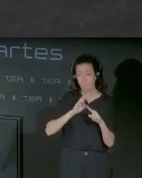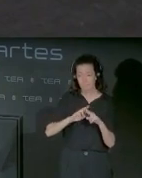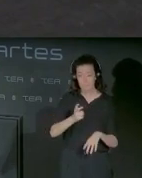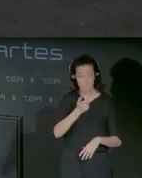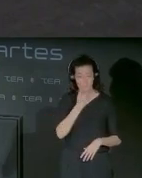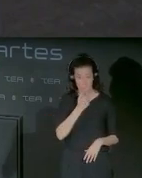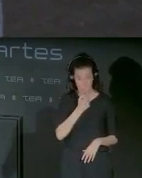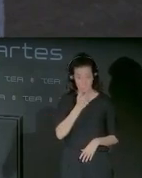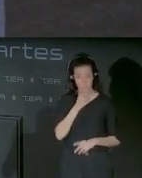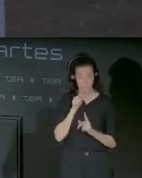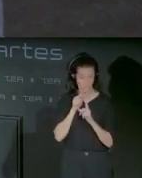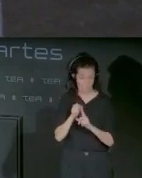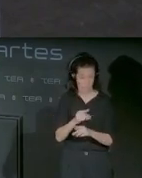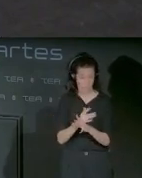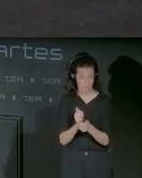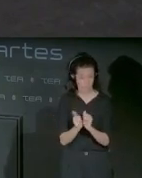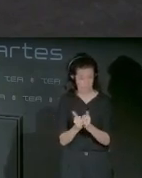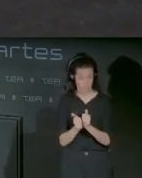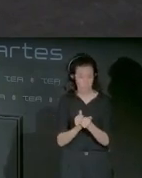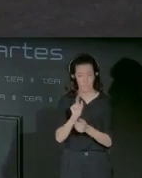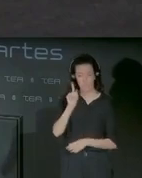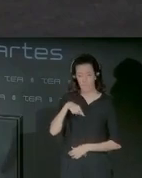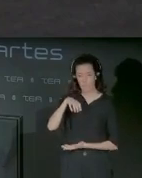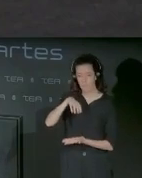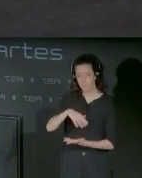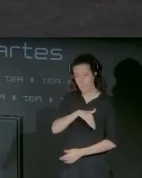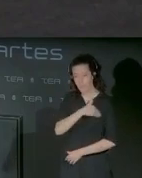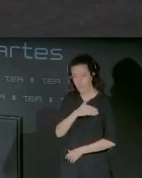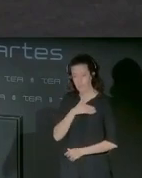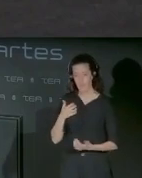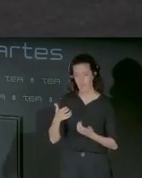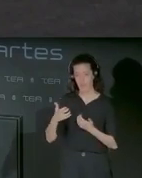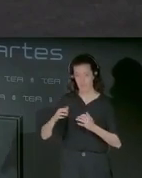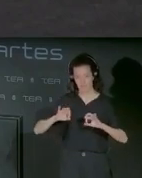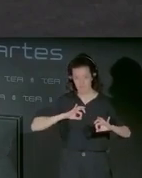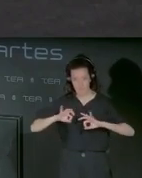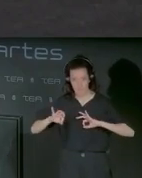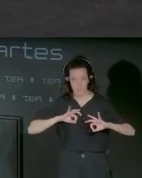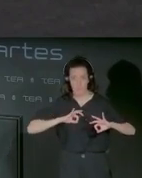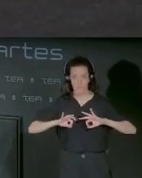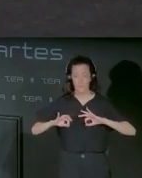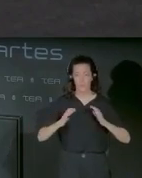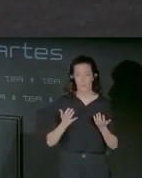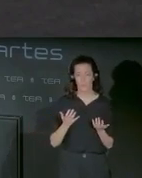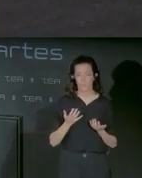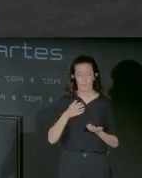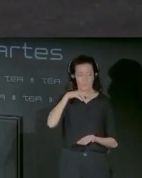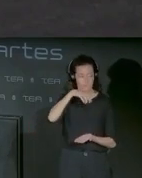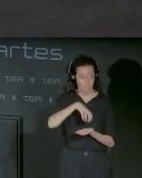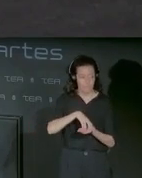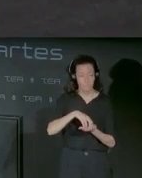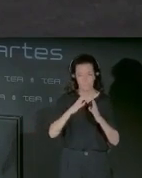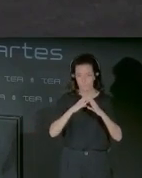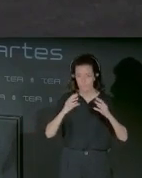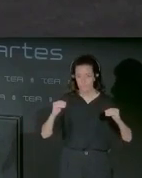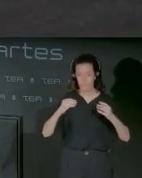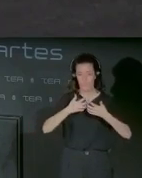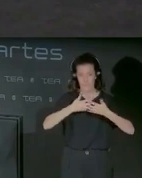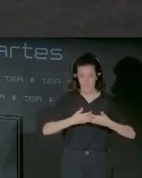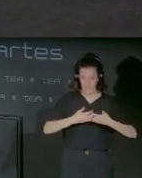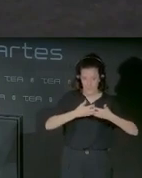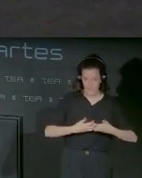Dramatic Art, Academy of Fine Arts, Academy, Faculty of Engineering, Faculty of Design. We had a new project, Edu for